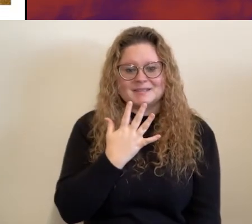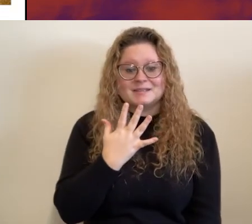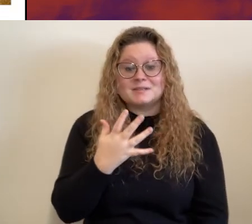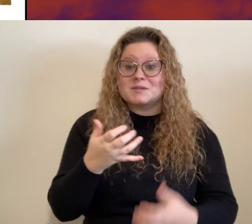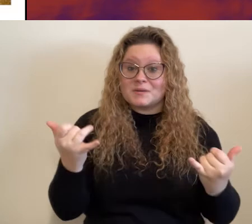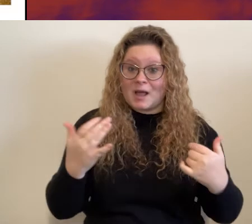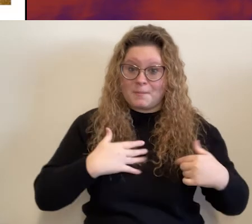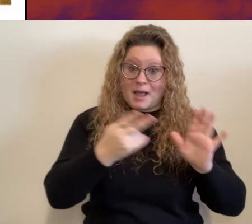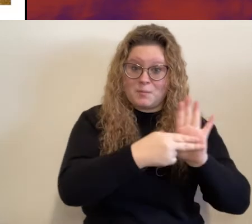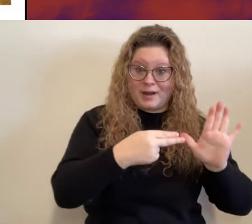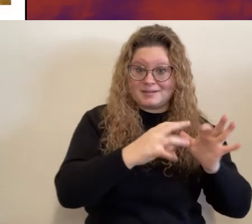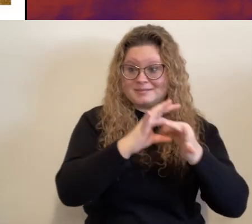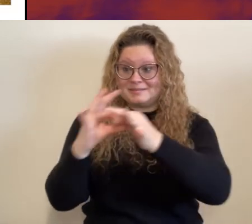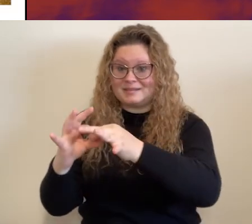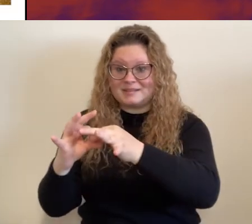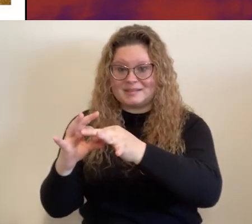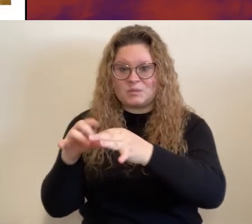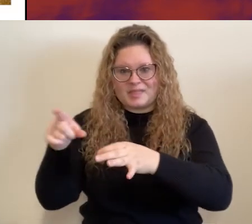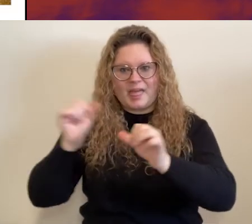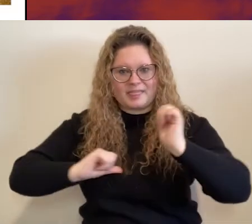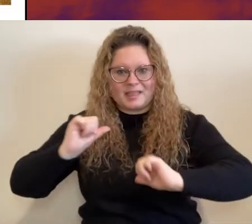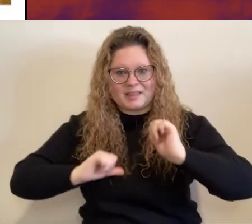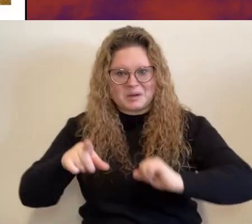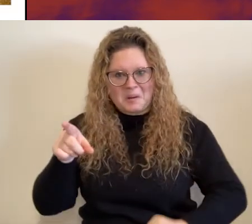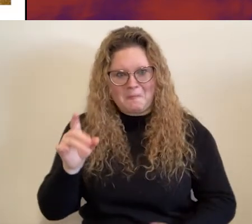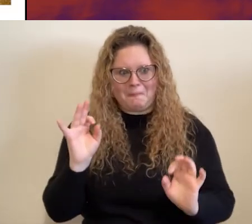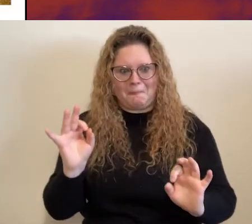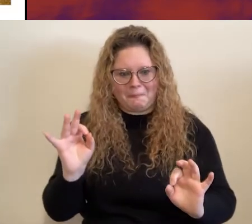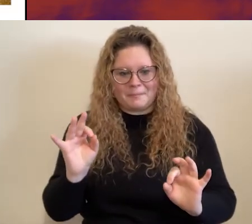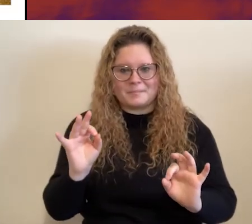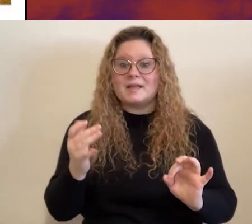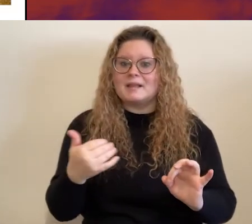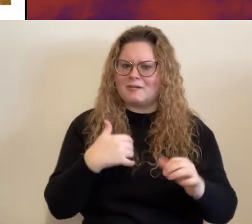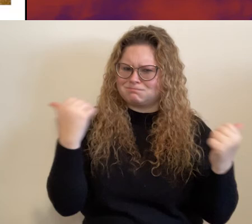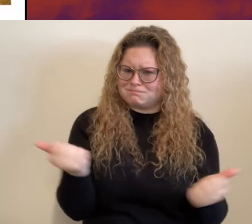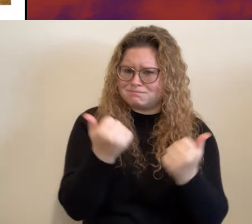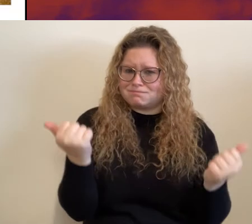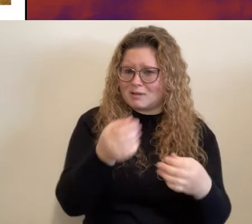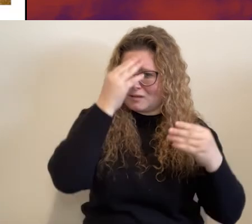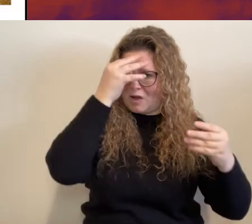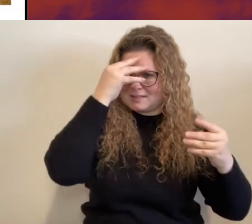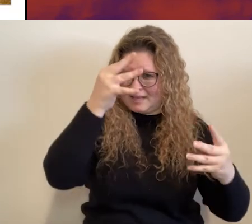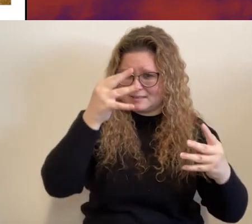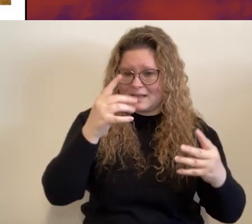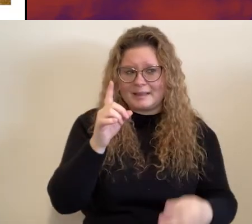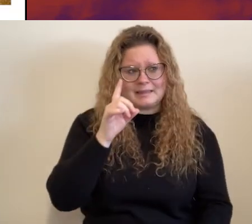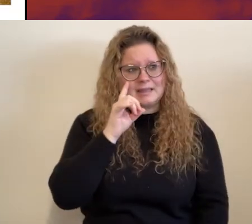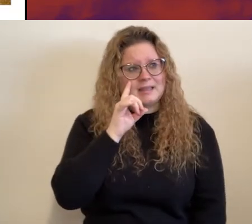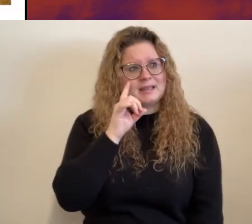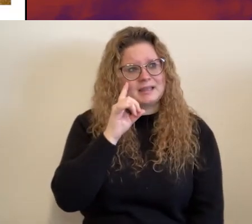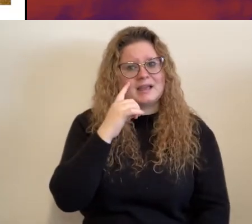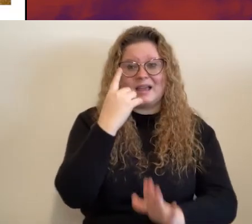Stop Theater, done. And then we have all of this content. So I think it was an hour and a half of these